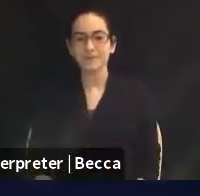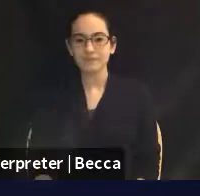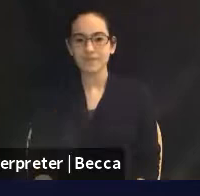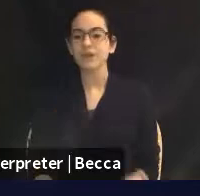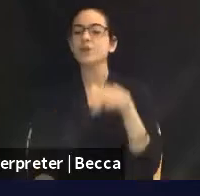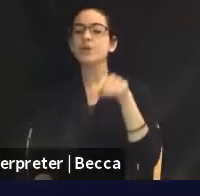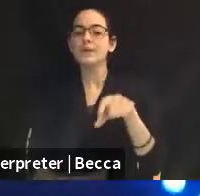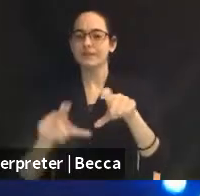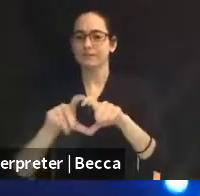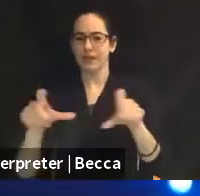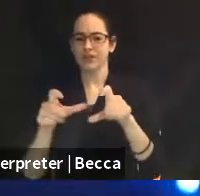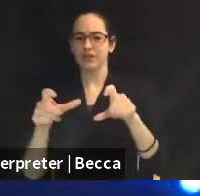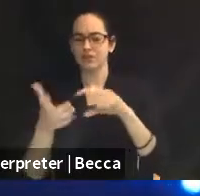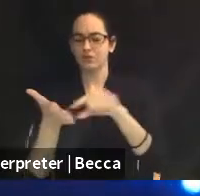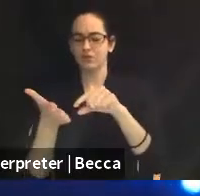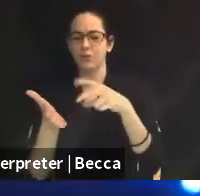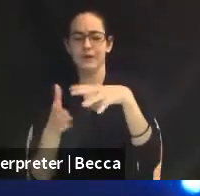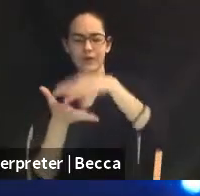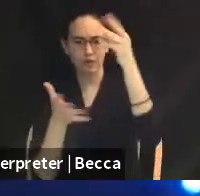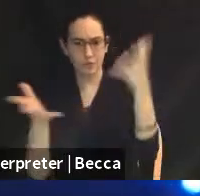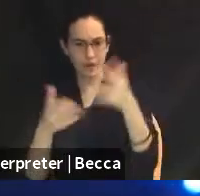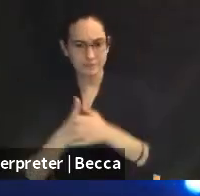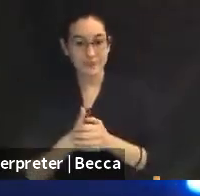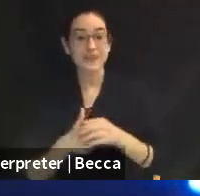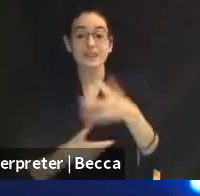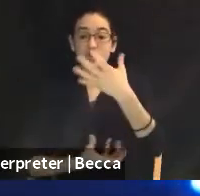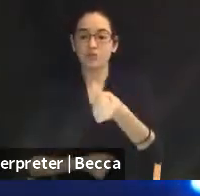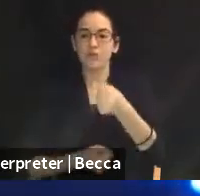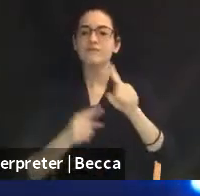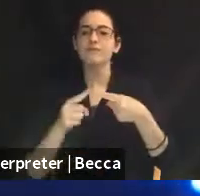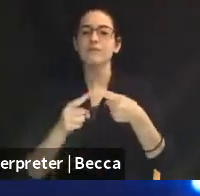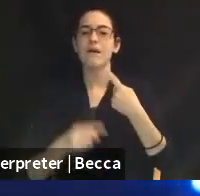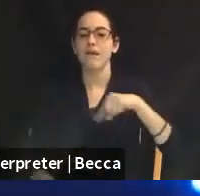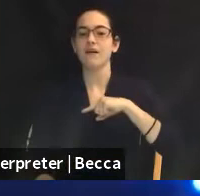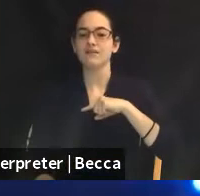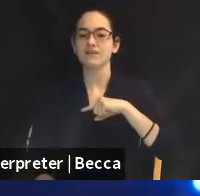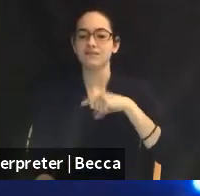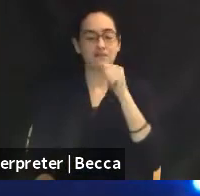from this? Number one, trust is actually about us, not about others.